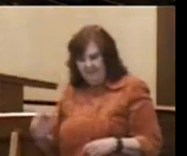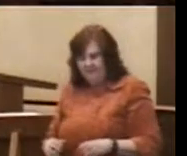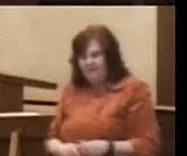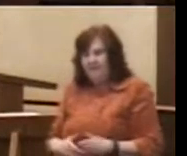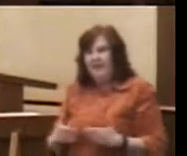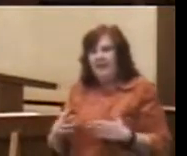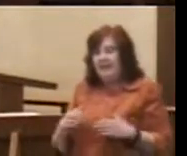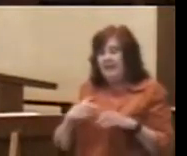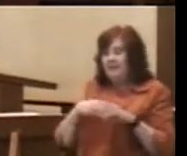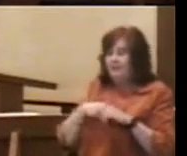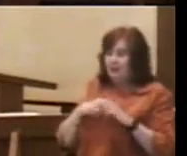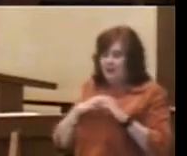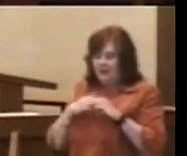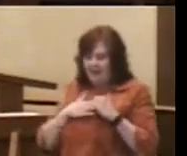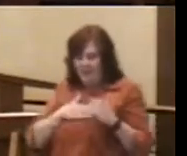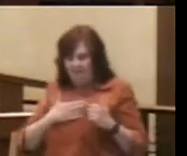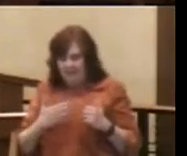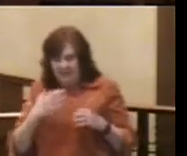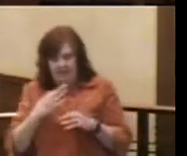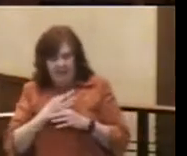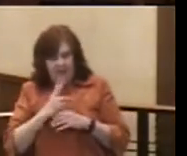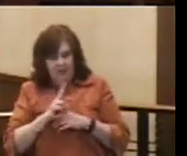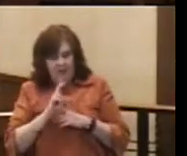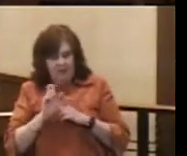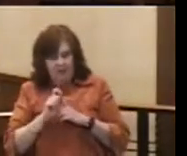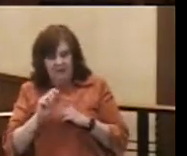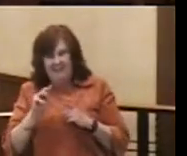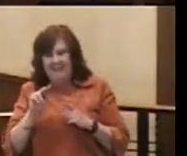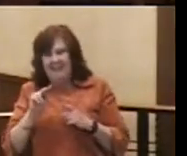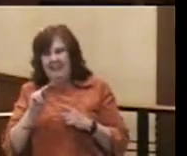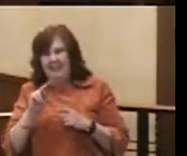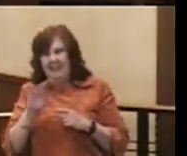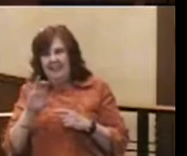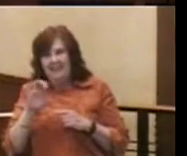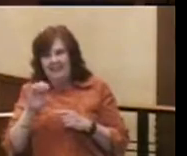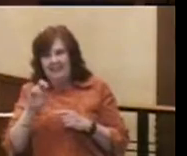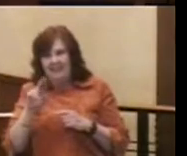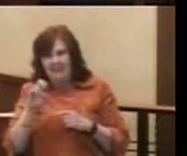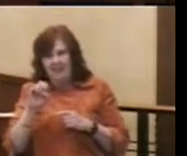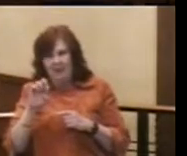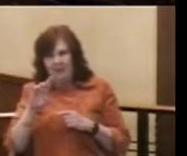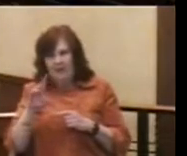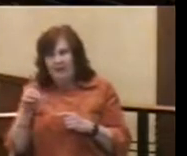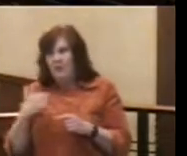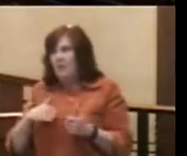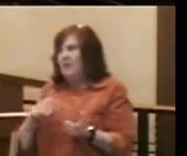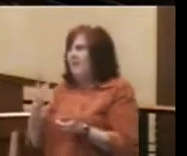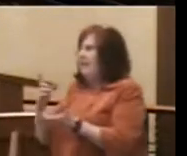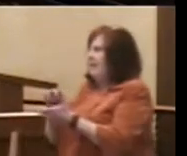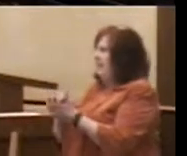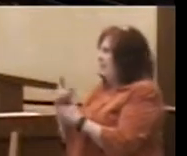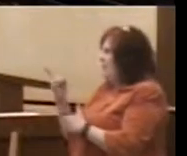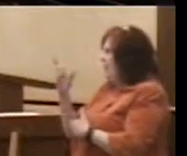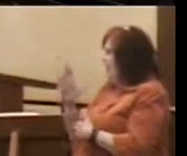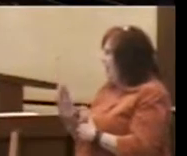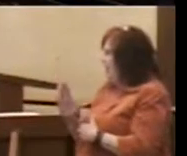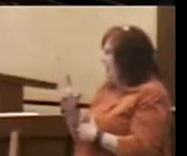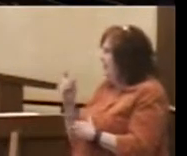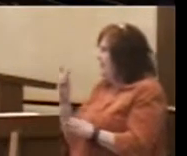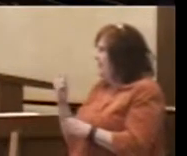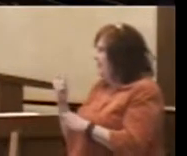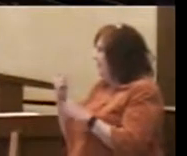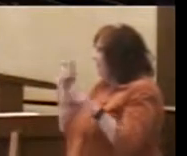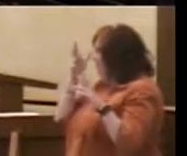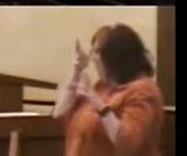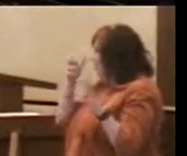Let us join together in confessing our faith using the words of the Nicene Creed. We believe in one God, Father of